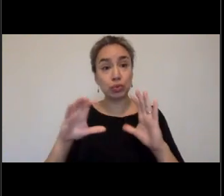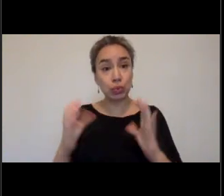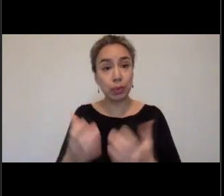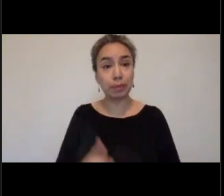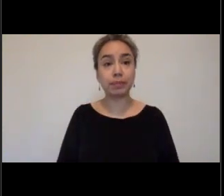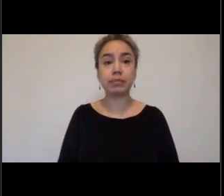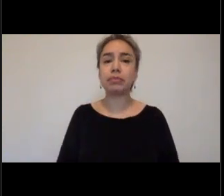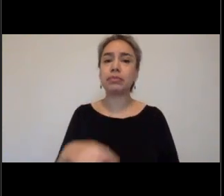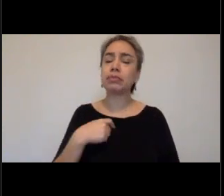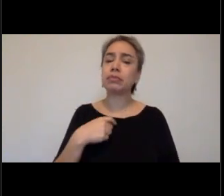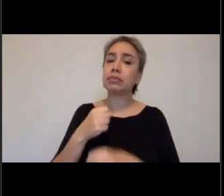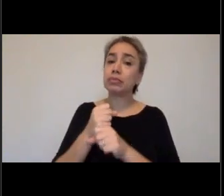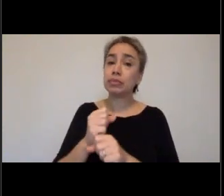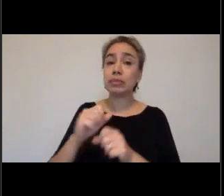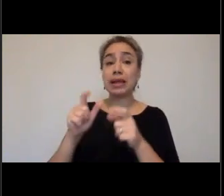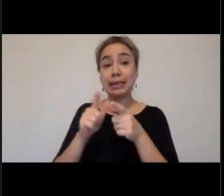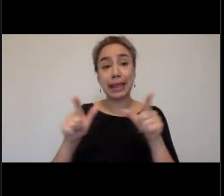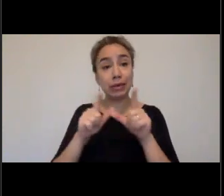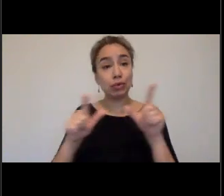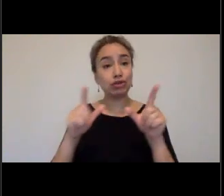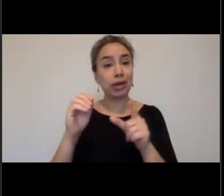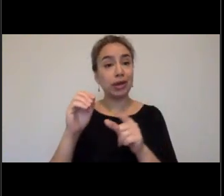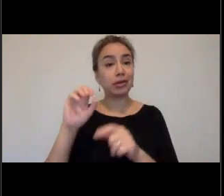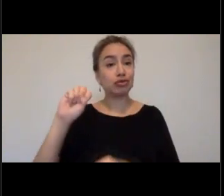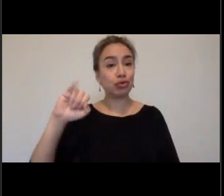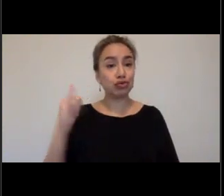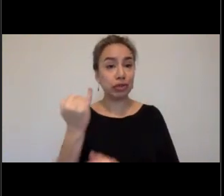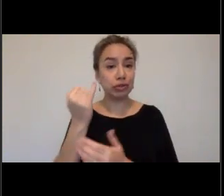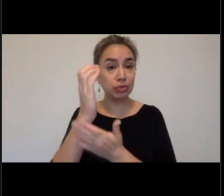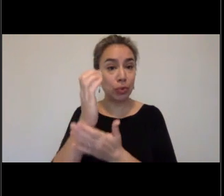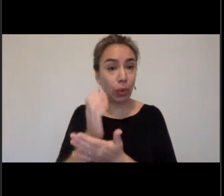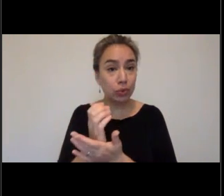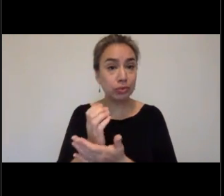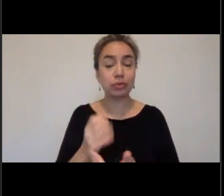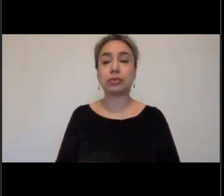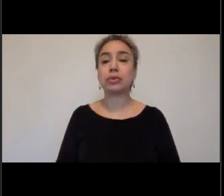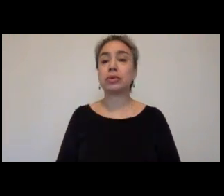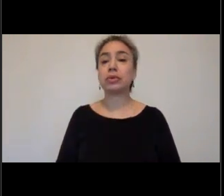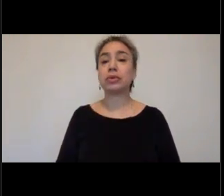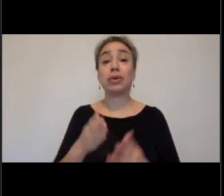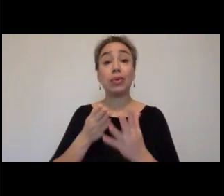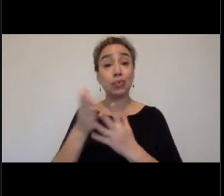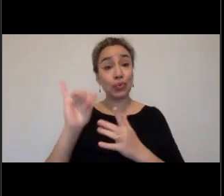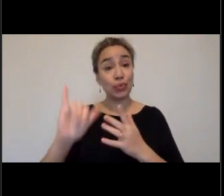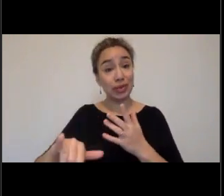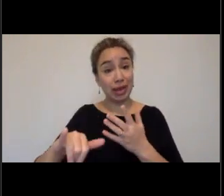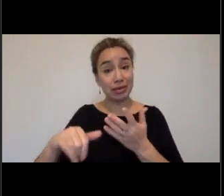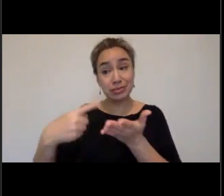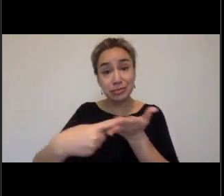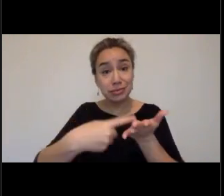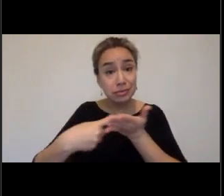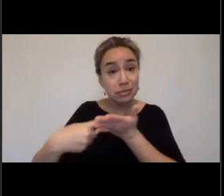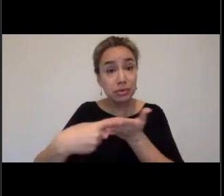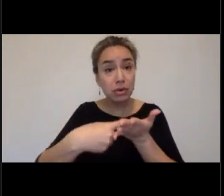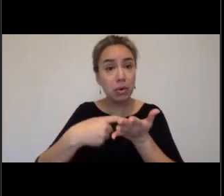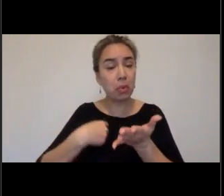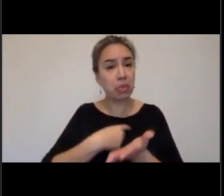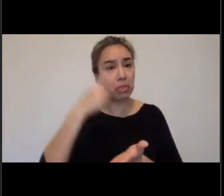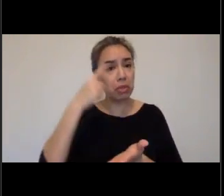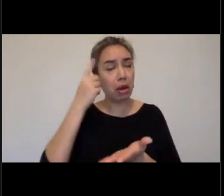a language and social justice course, and through these discussions came this idea to apply for a grant